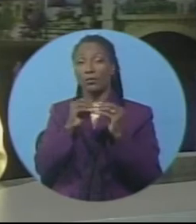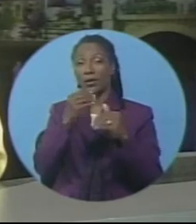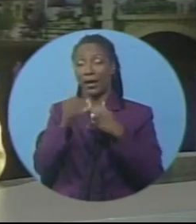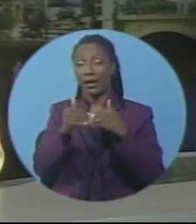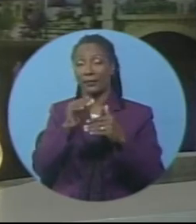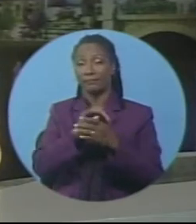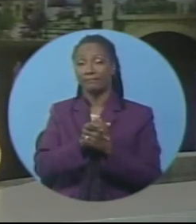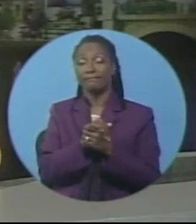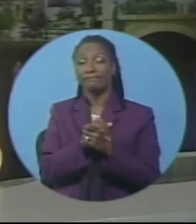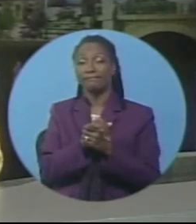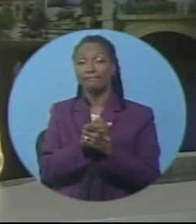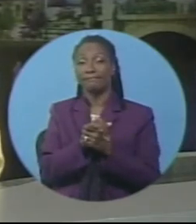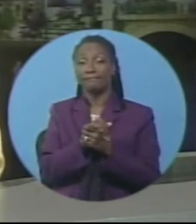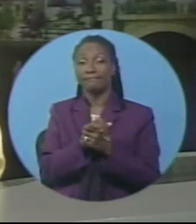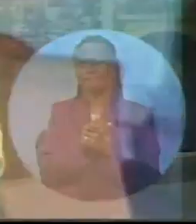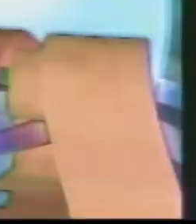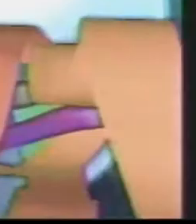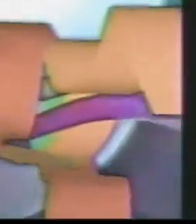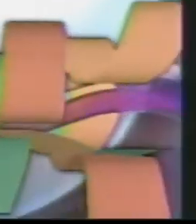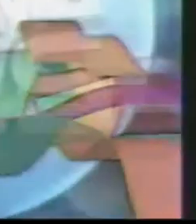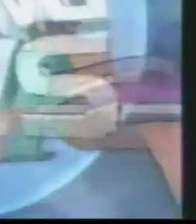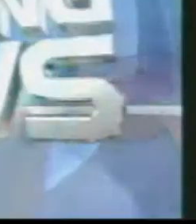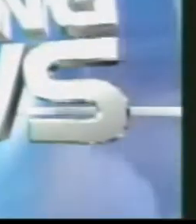after. Stay with us.